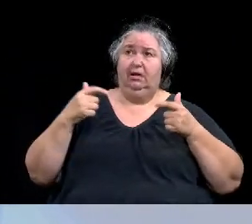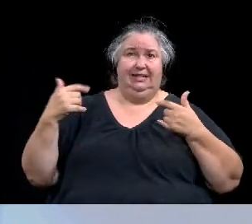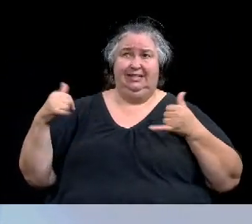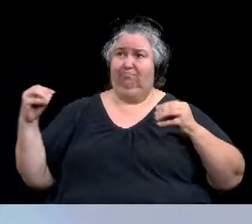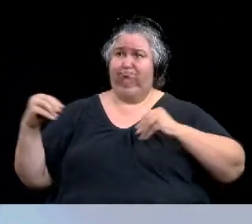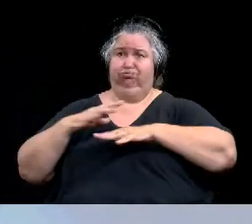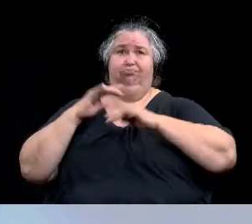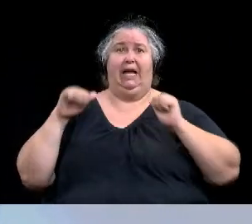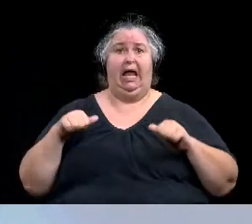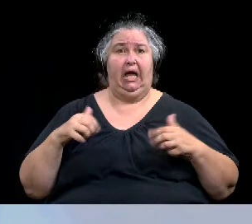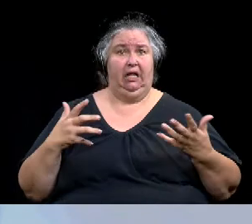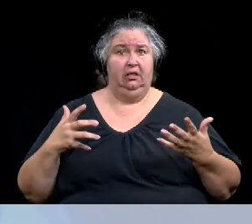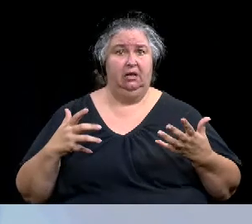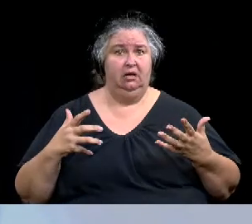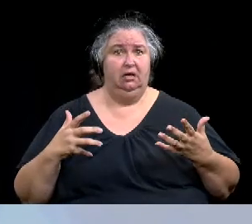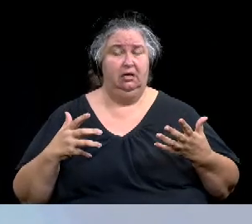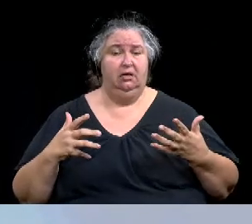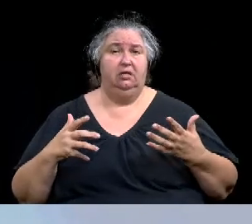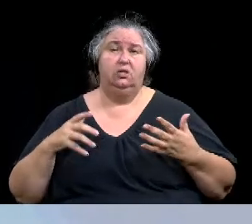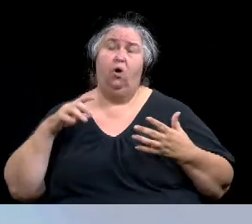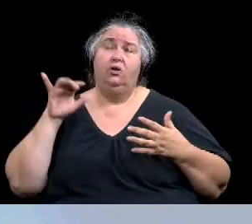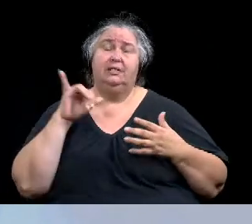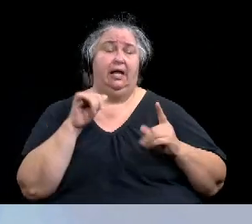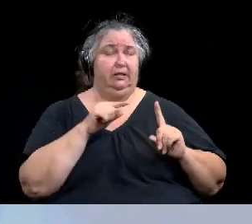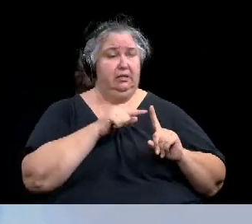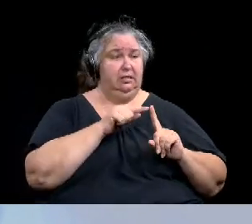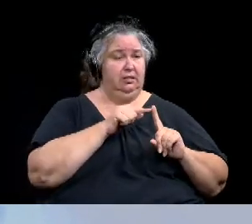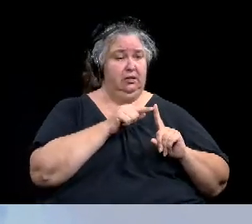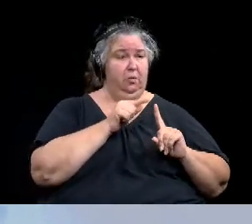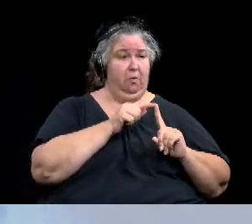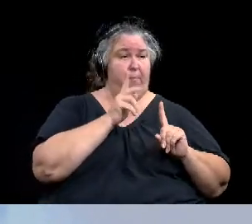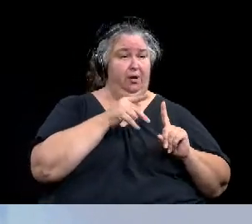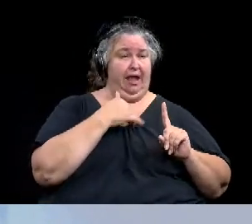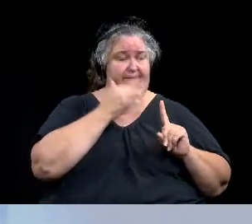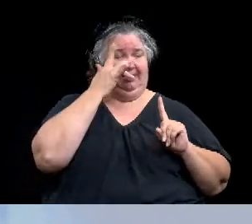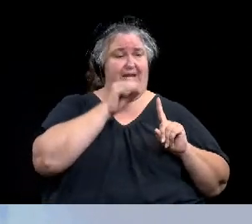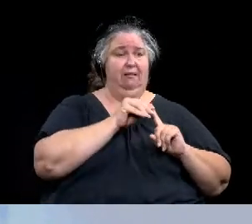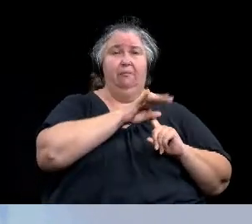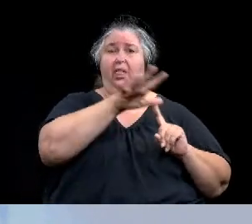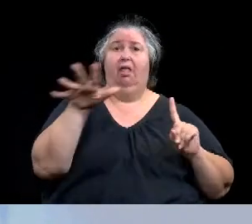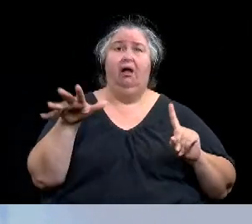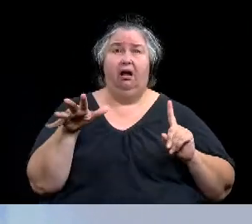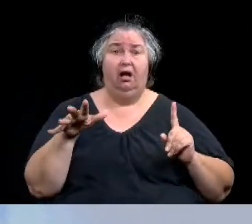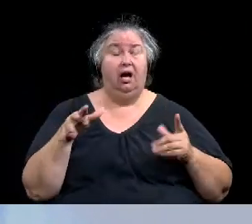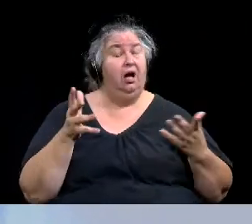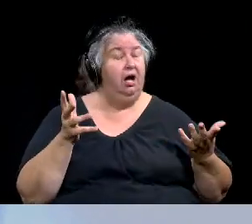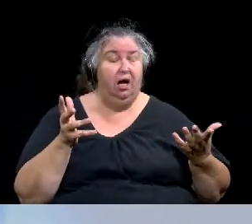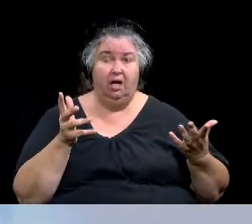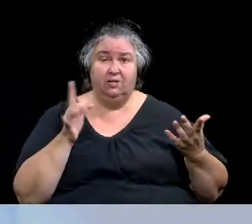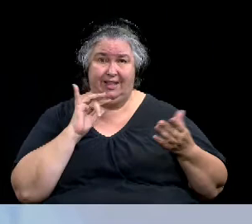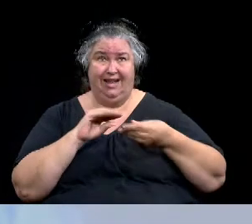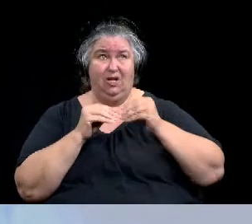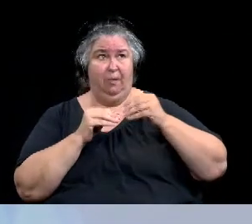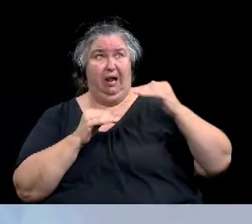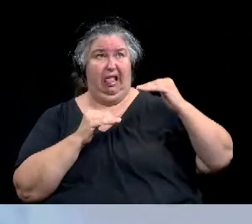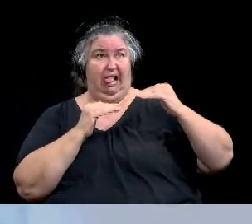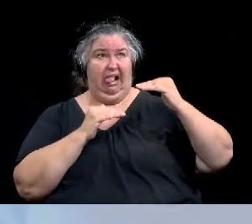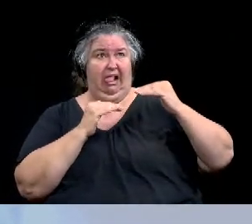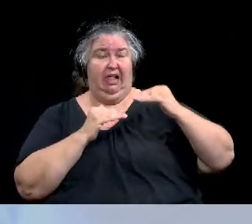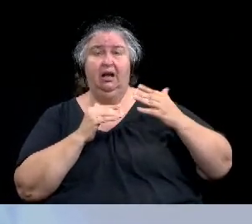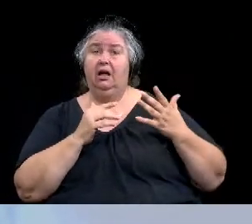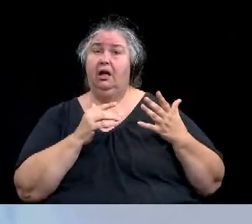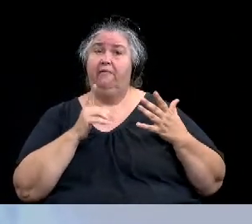they're transmitting it to one other person. And this continues. So if we can identify